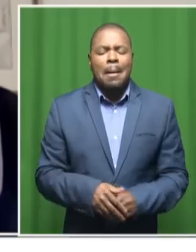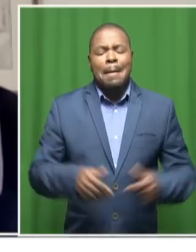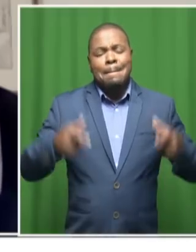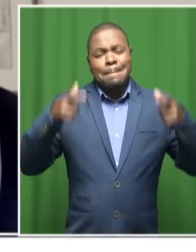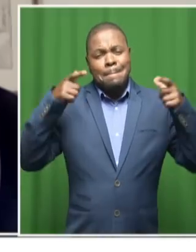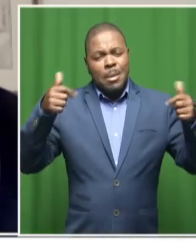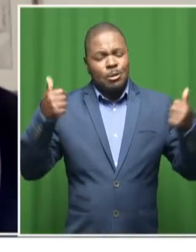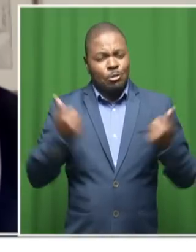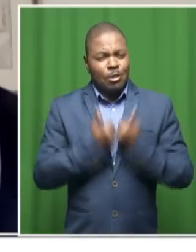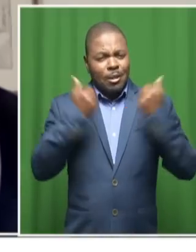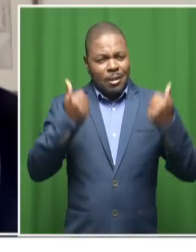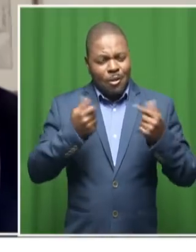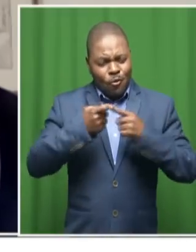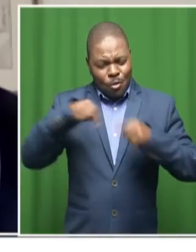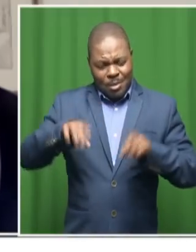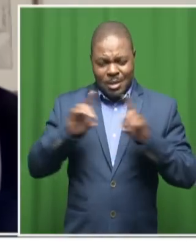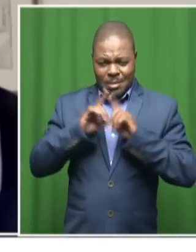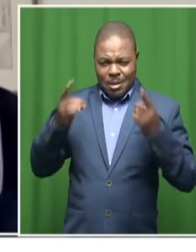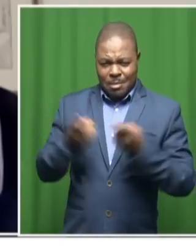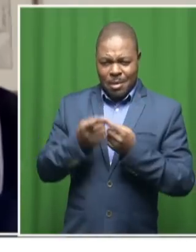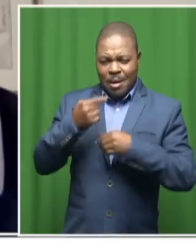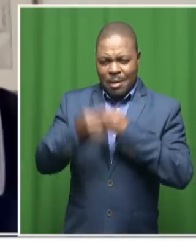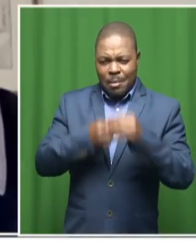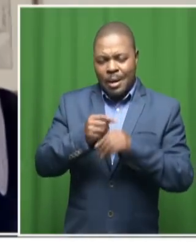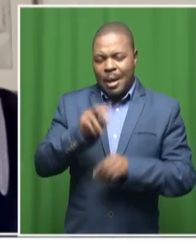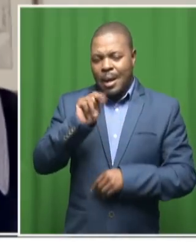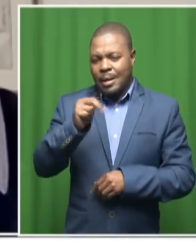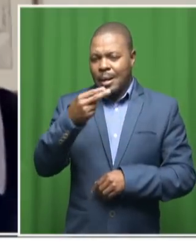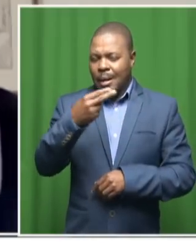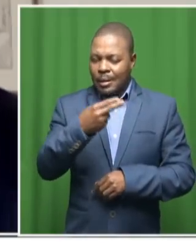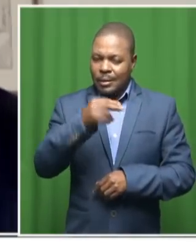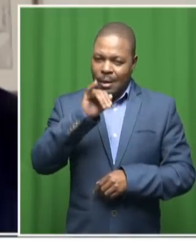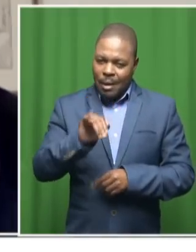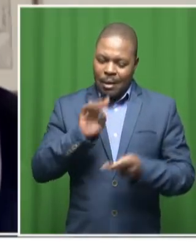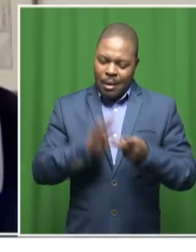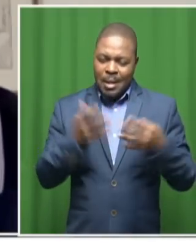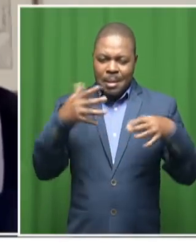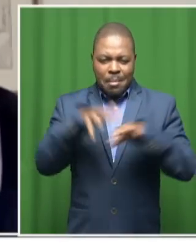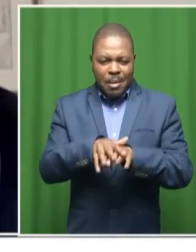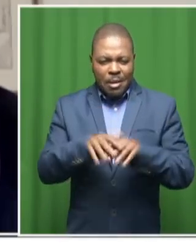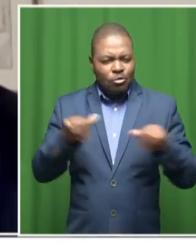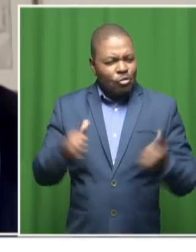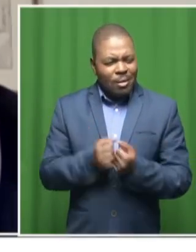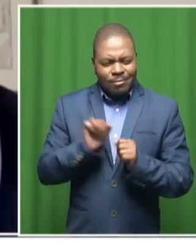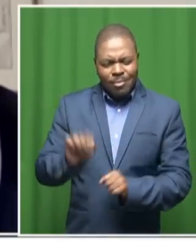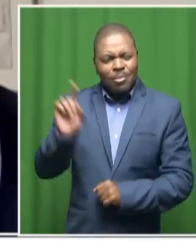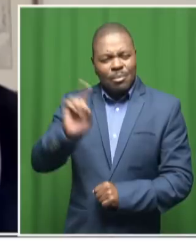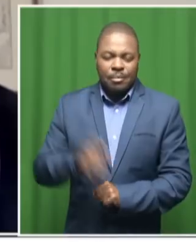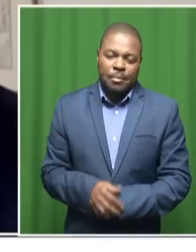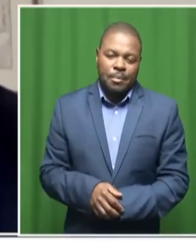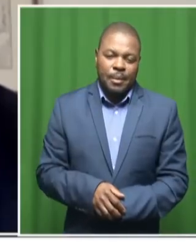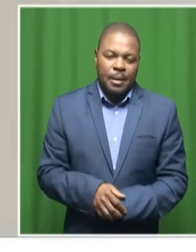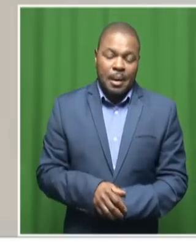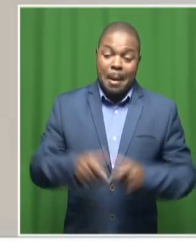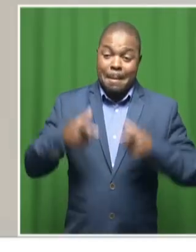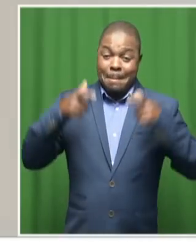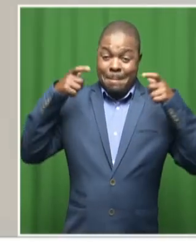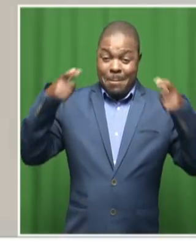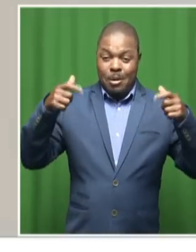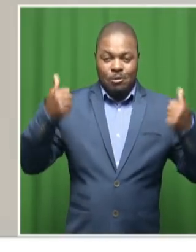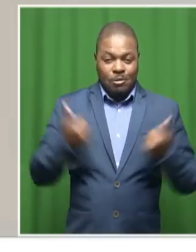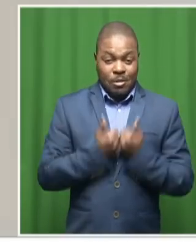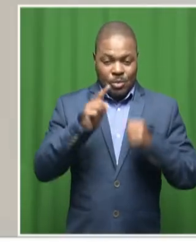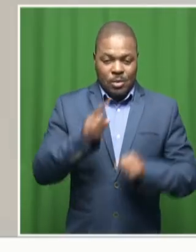challenges facing the department in relation to the NHI and its implementation? The biggest challenge is if we